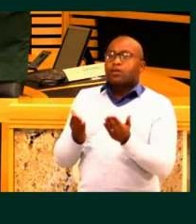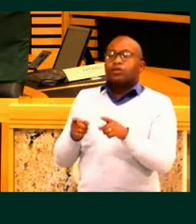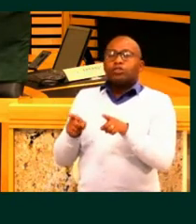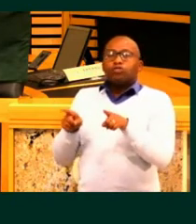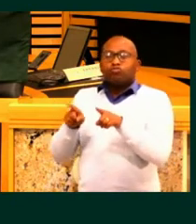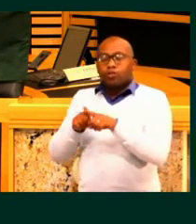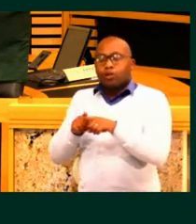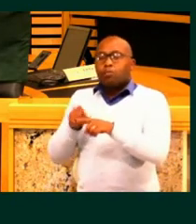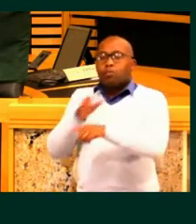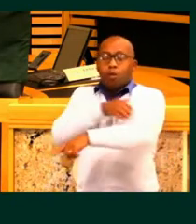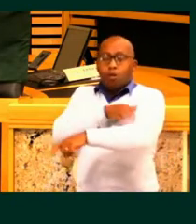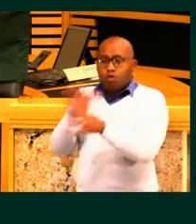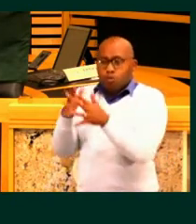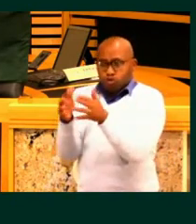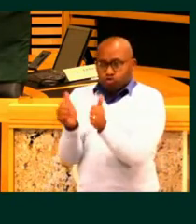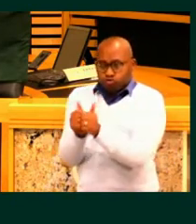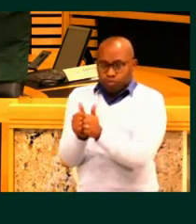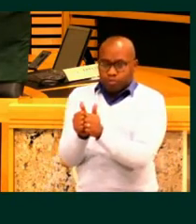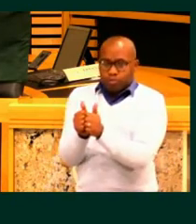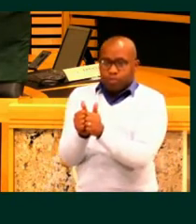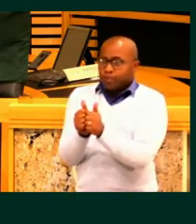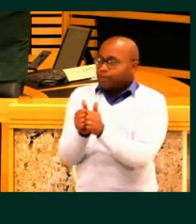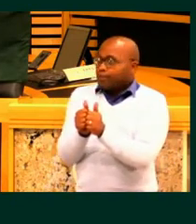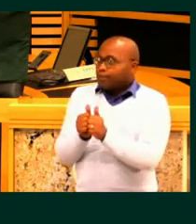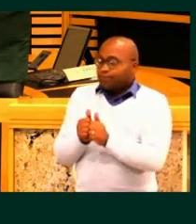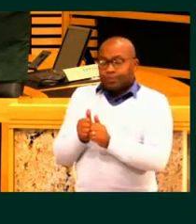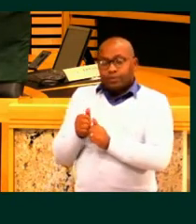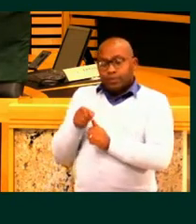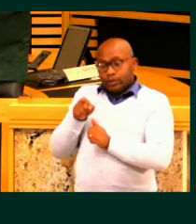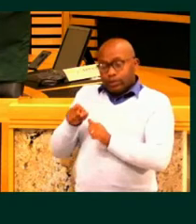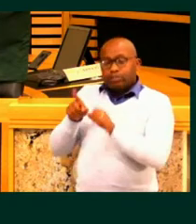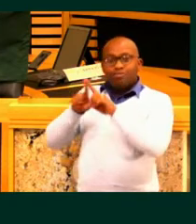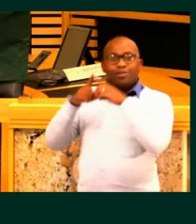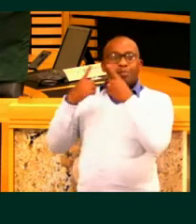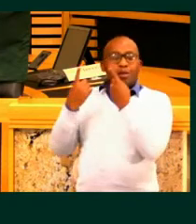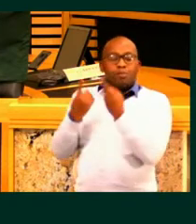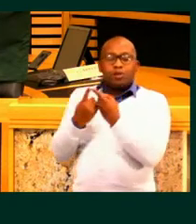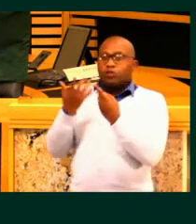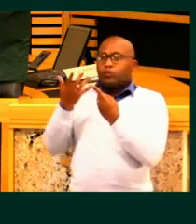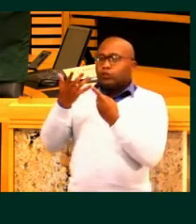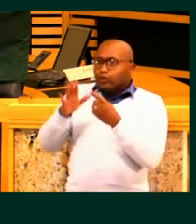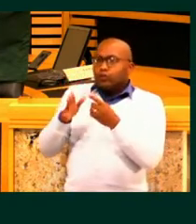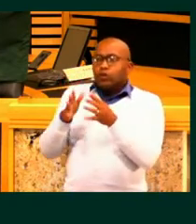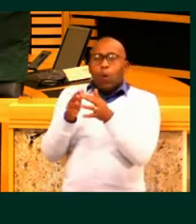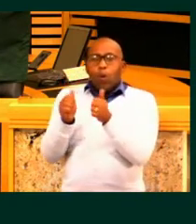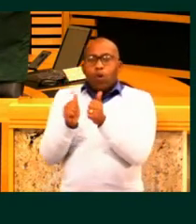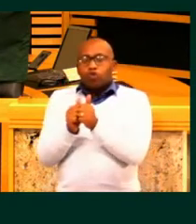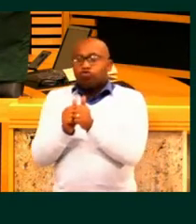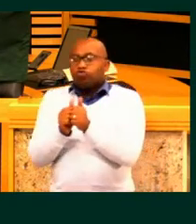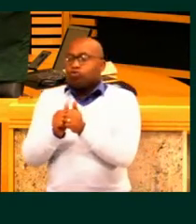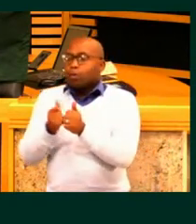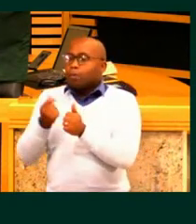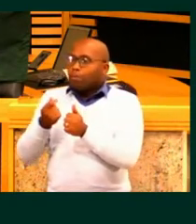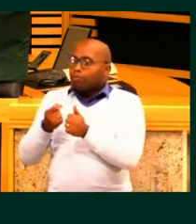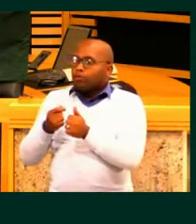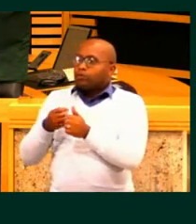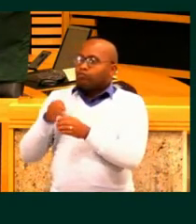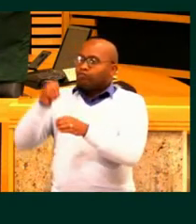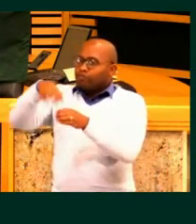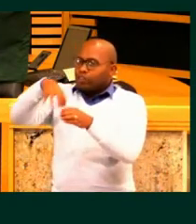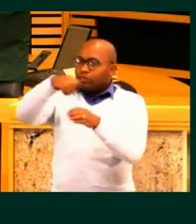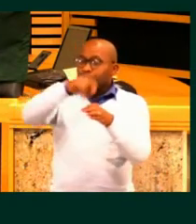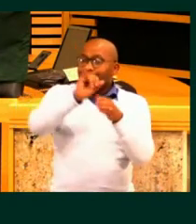building and and support department fund and several workshops for person disabilities which provided rehabilitation